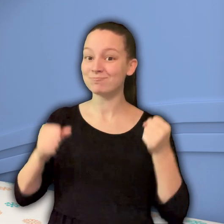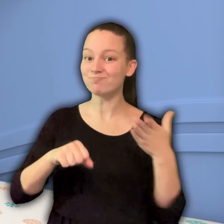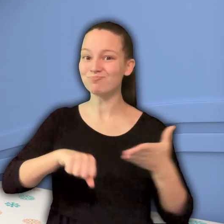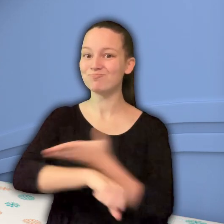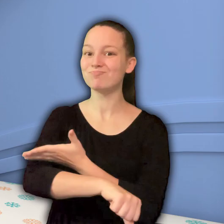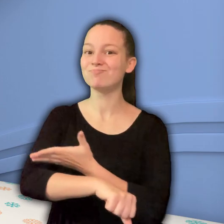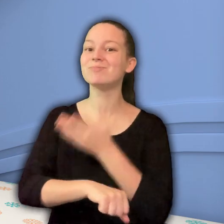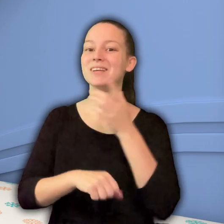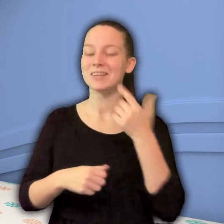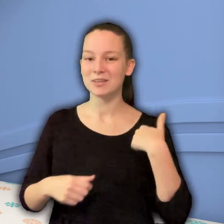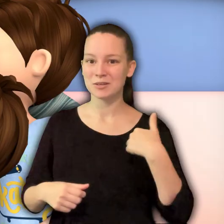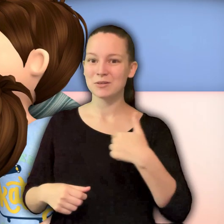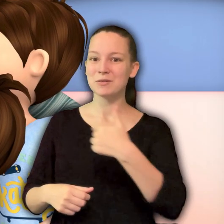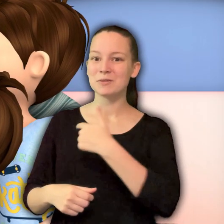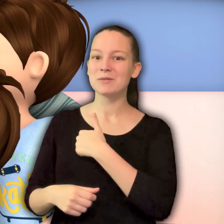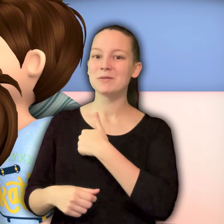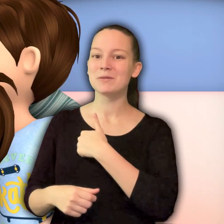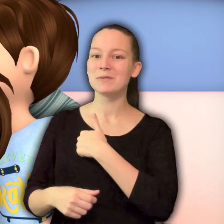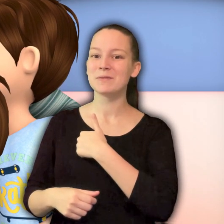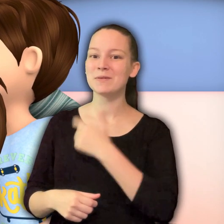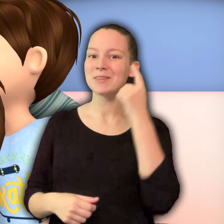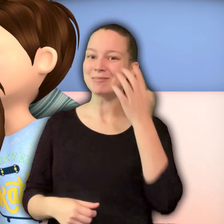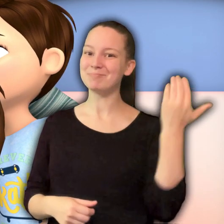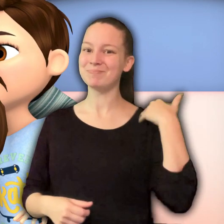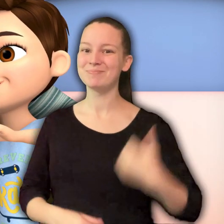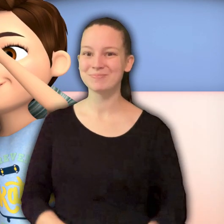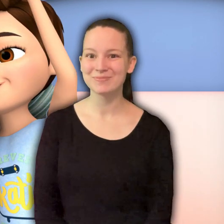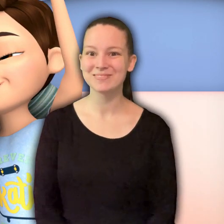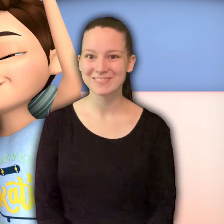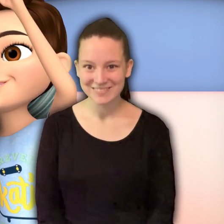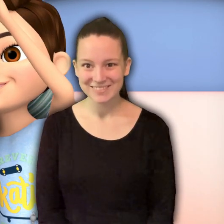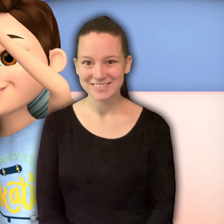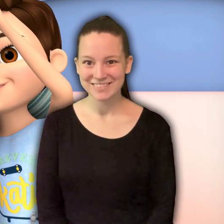the mailman got much better, like he used to be